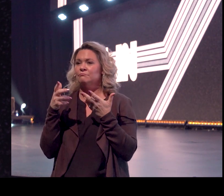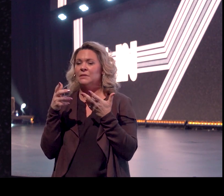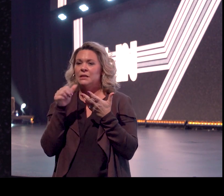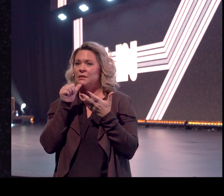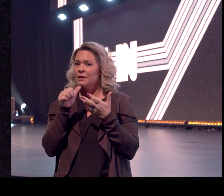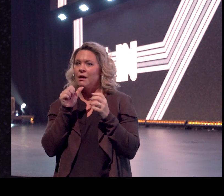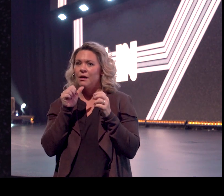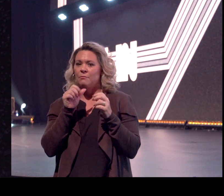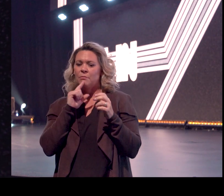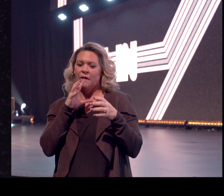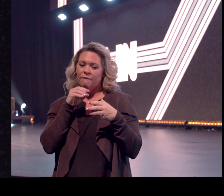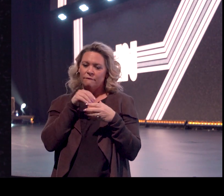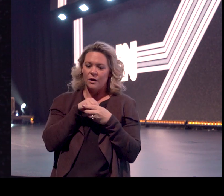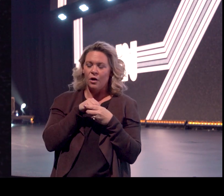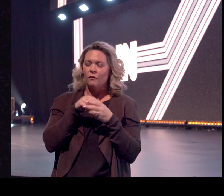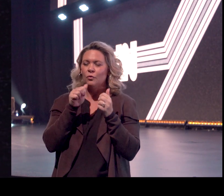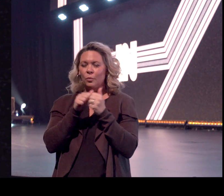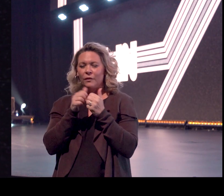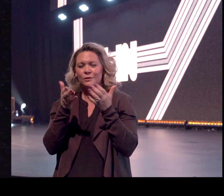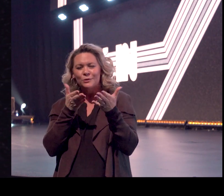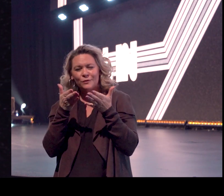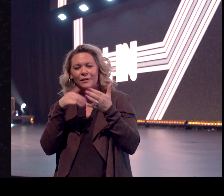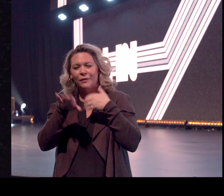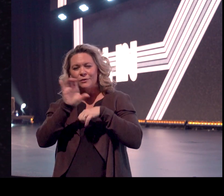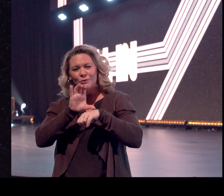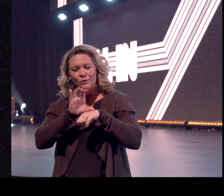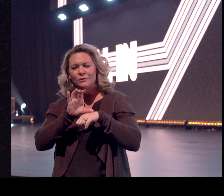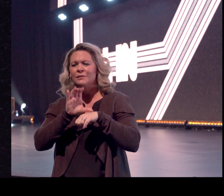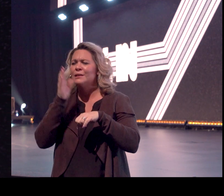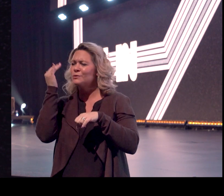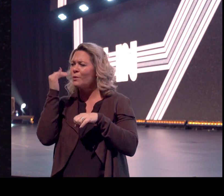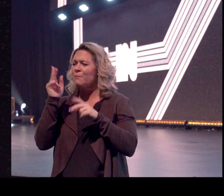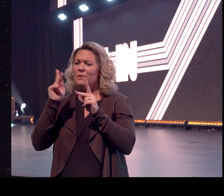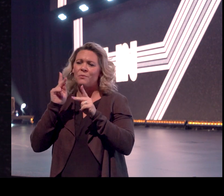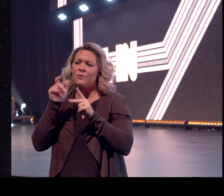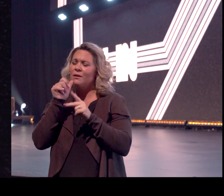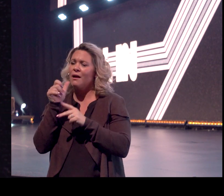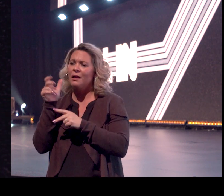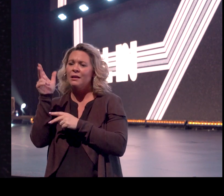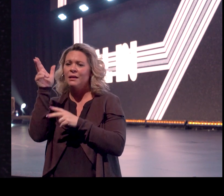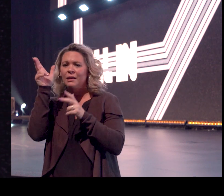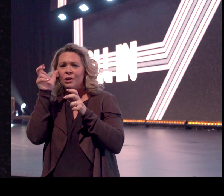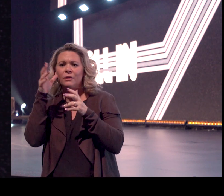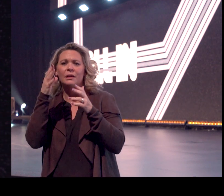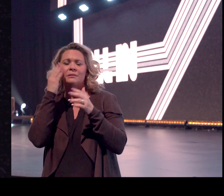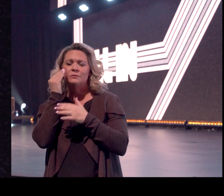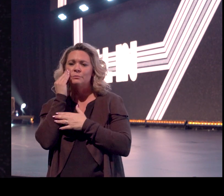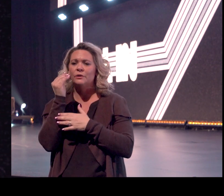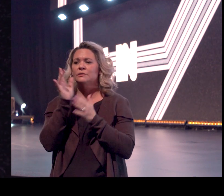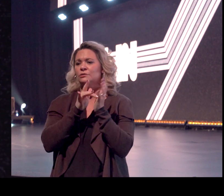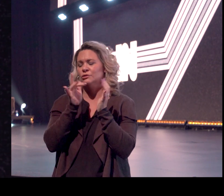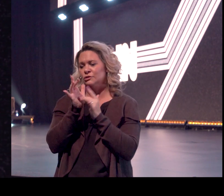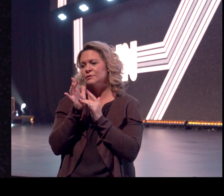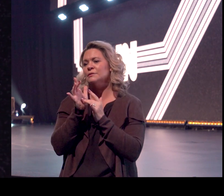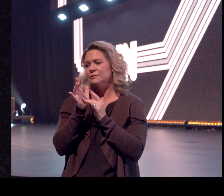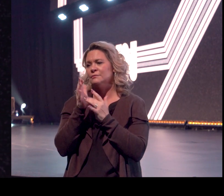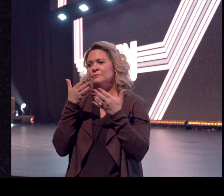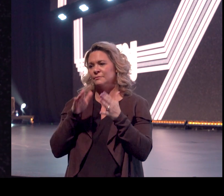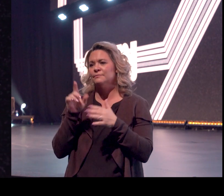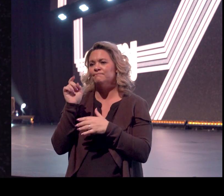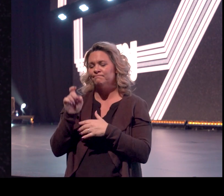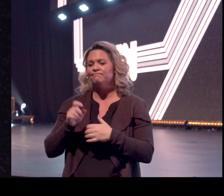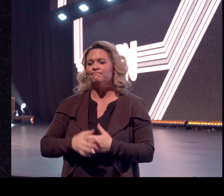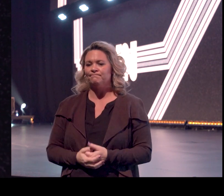Some of you not being engaged in the body of Christ is why some people aren't hearing the message of Jesus and experiencing Jesus the